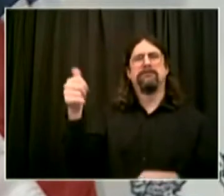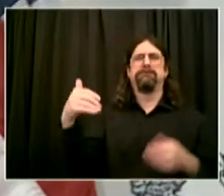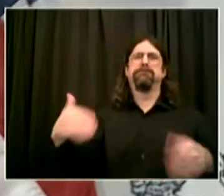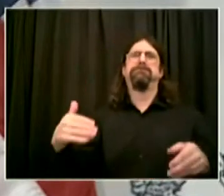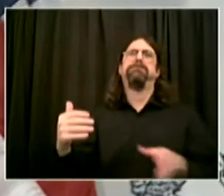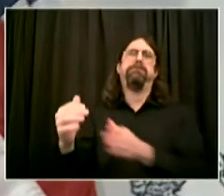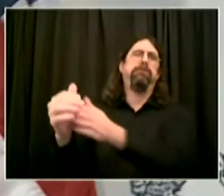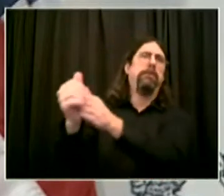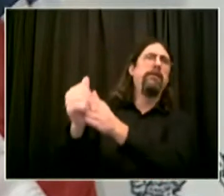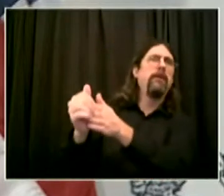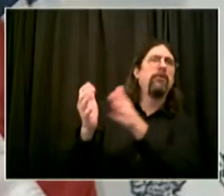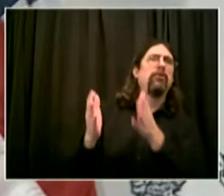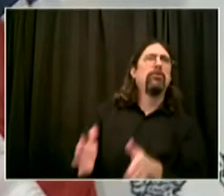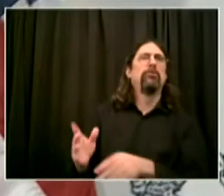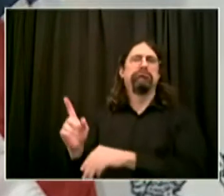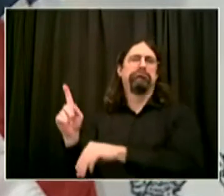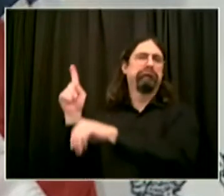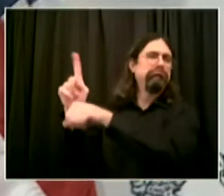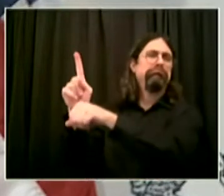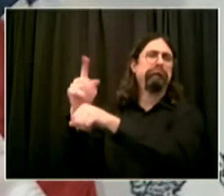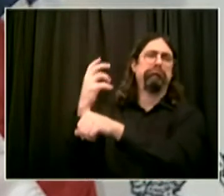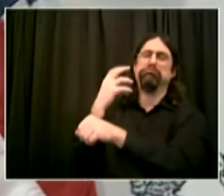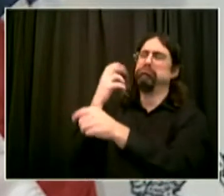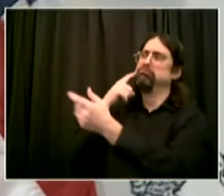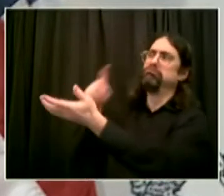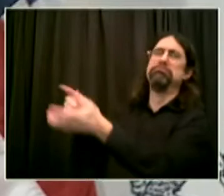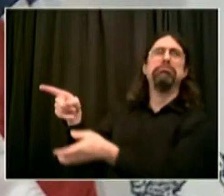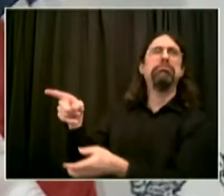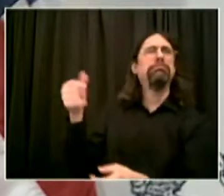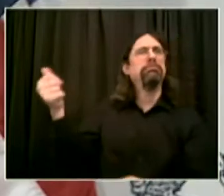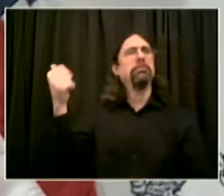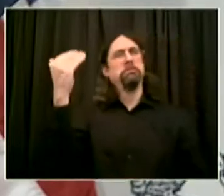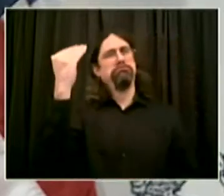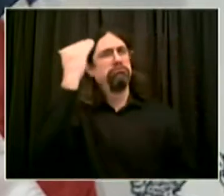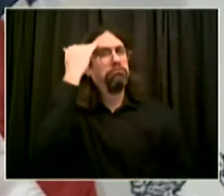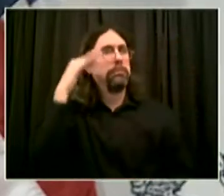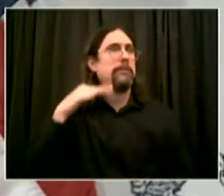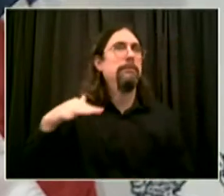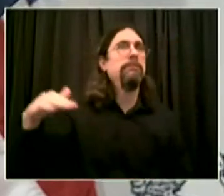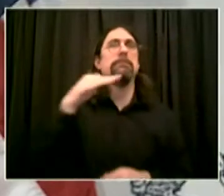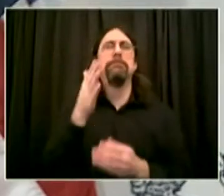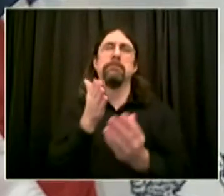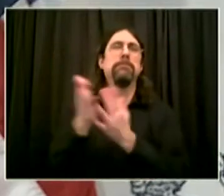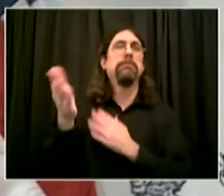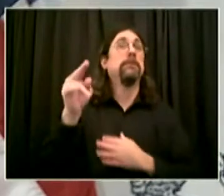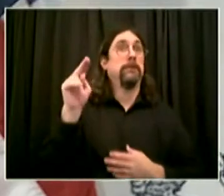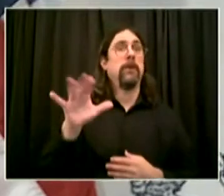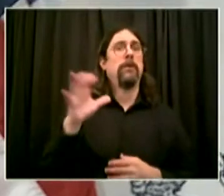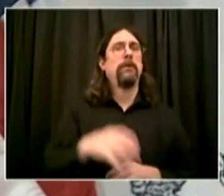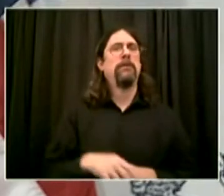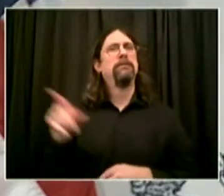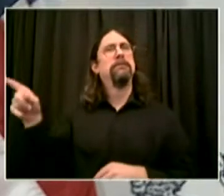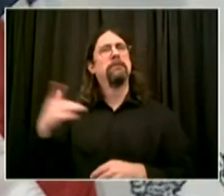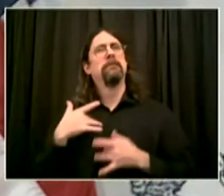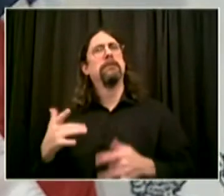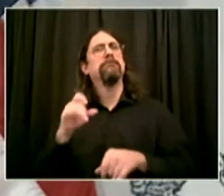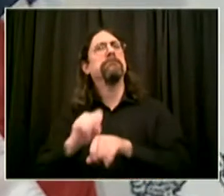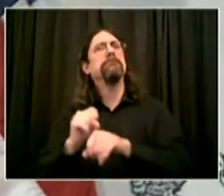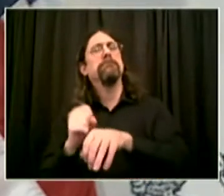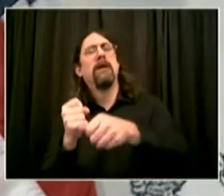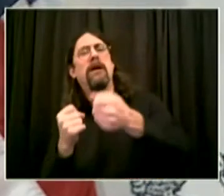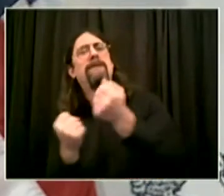ways, in the extraordinary advocacy work she does and the extraordinary work of making sure people get the human and social services they